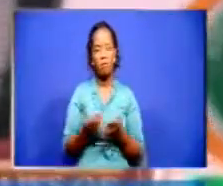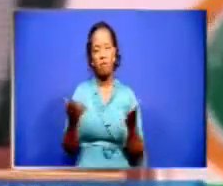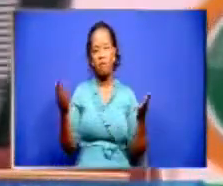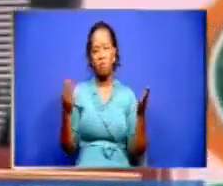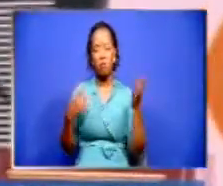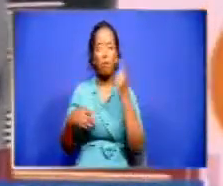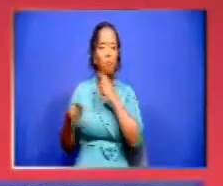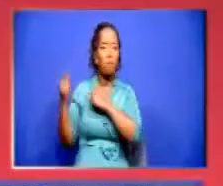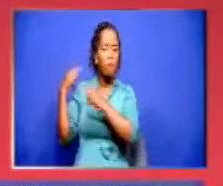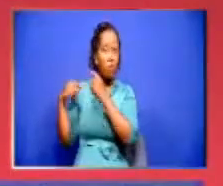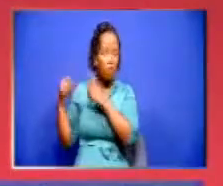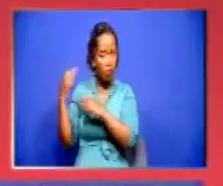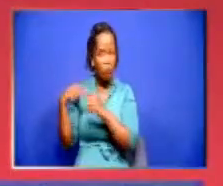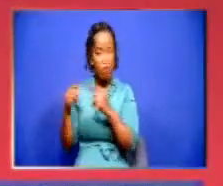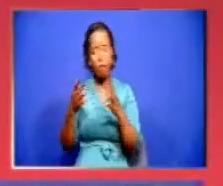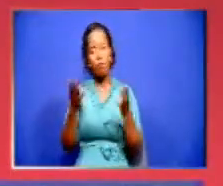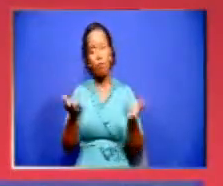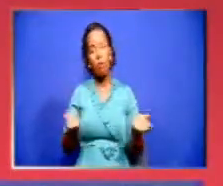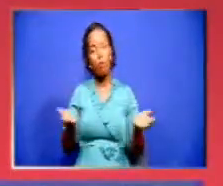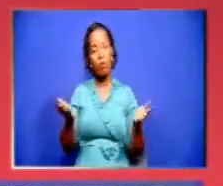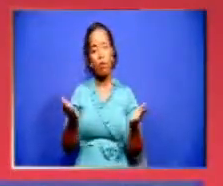Traditionally, good